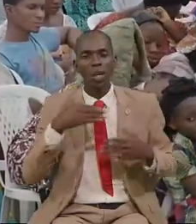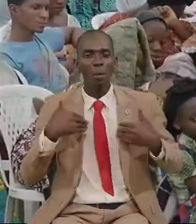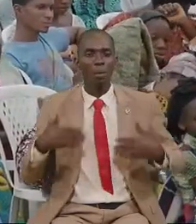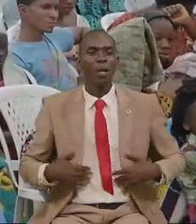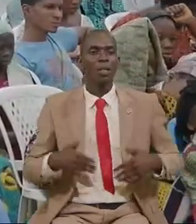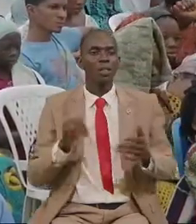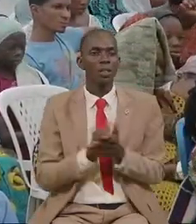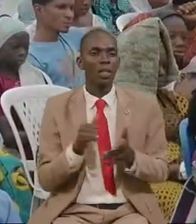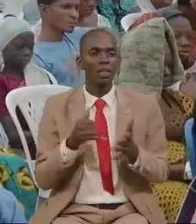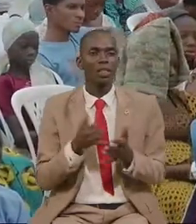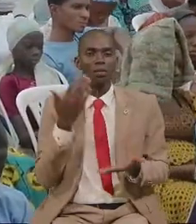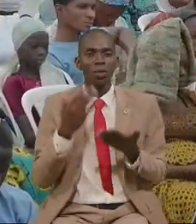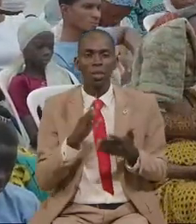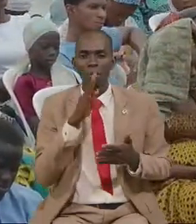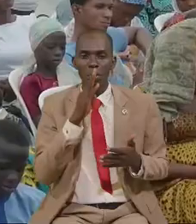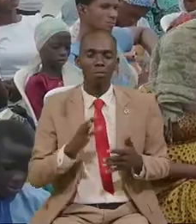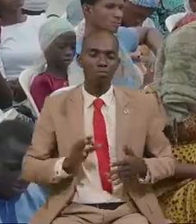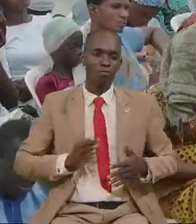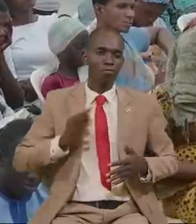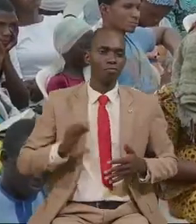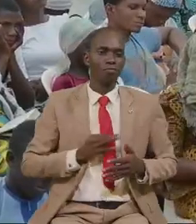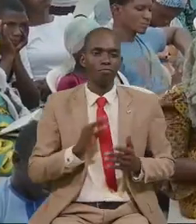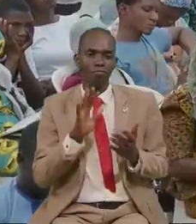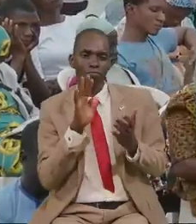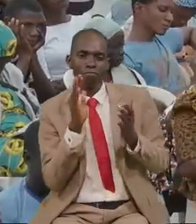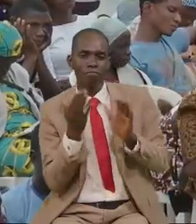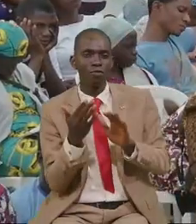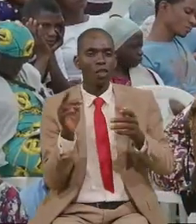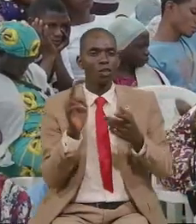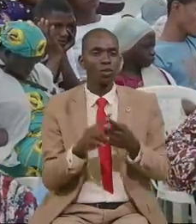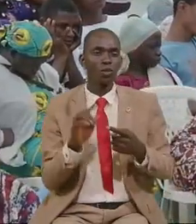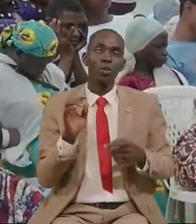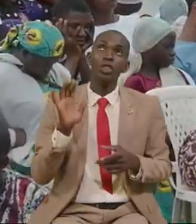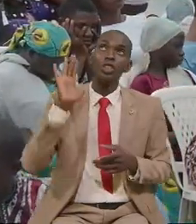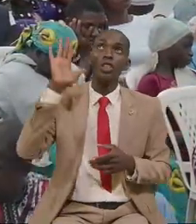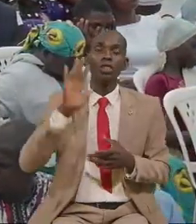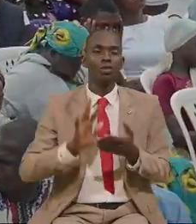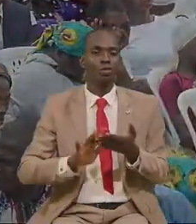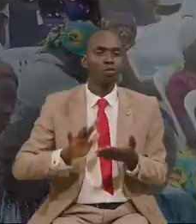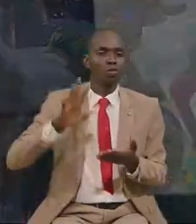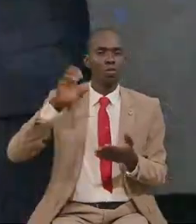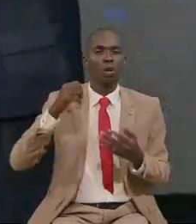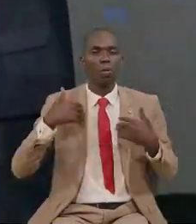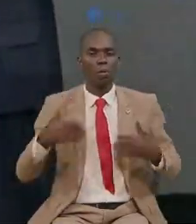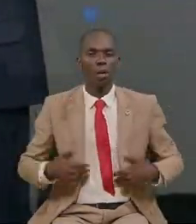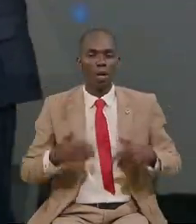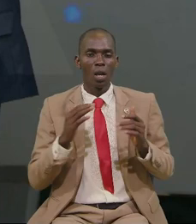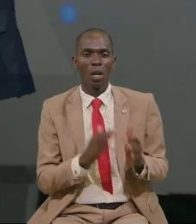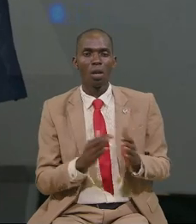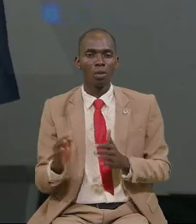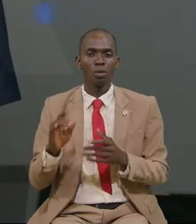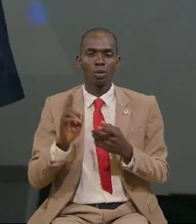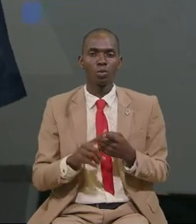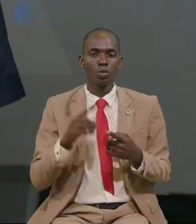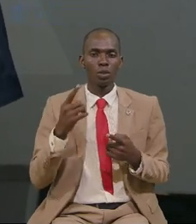may be fashioned like unto his glorious body, according to